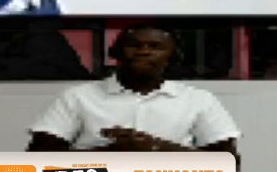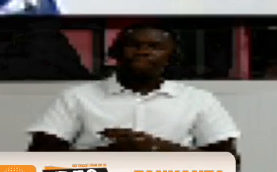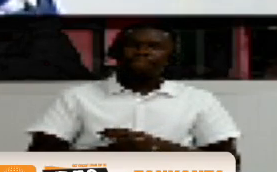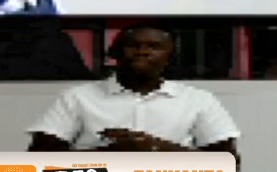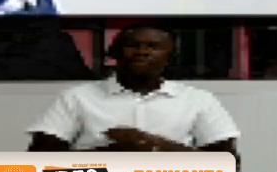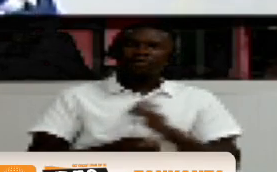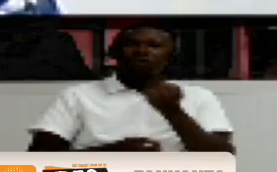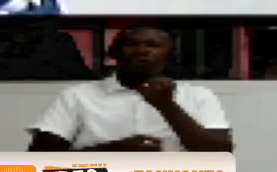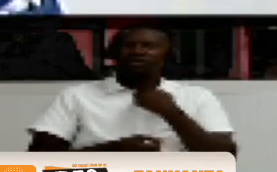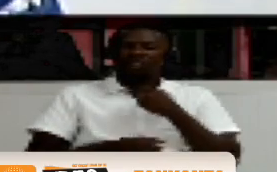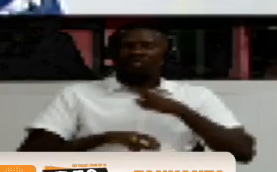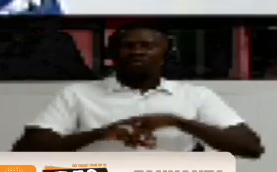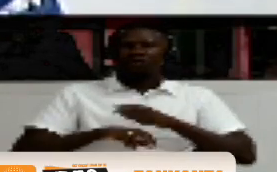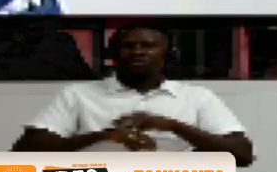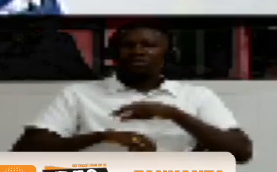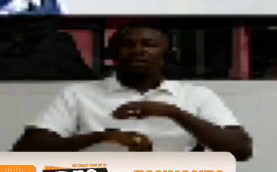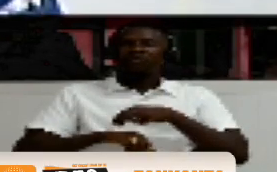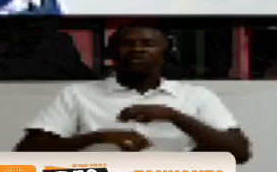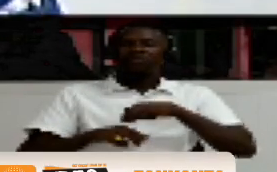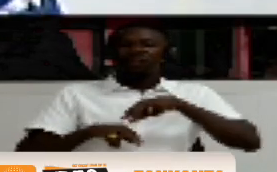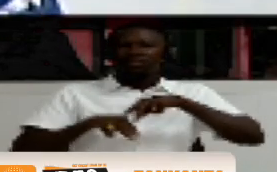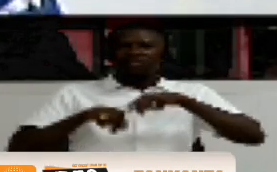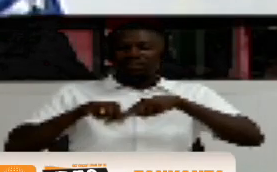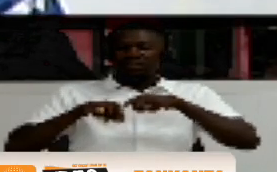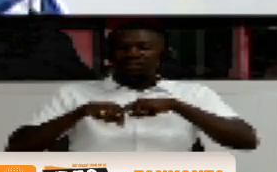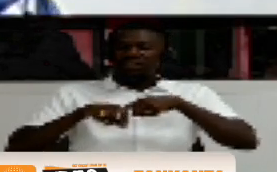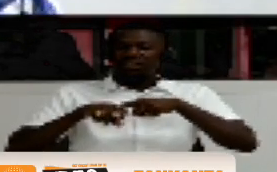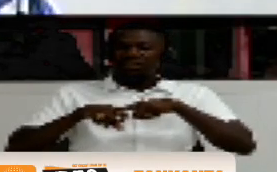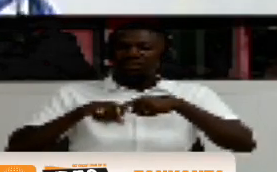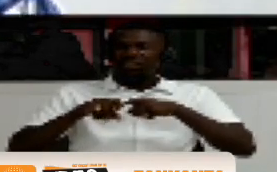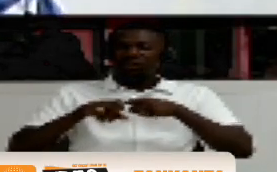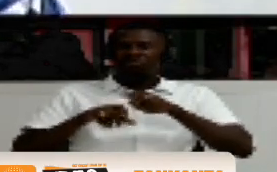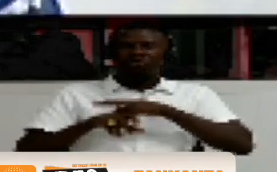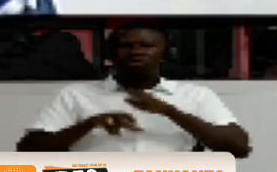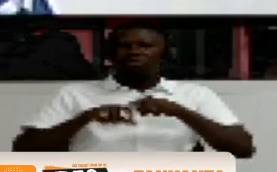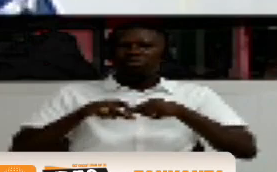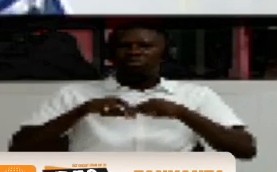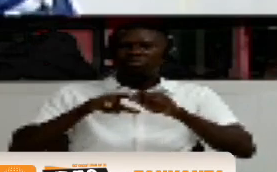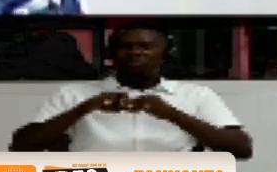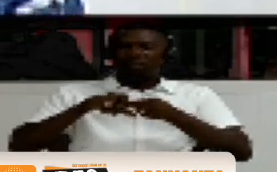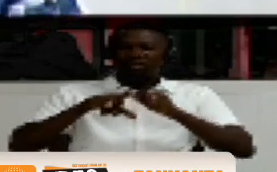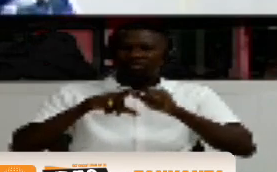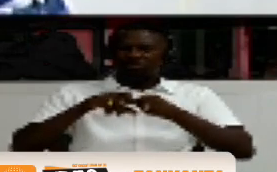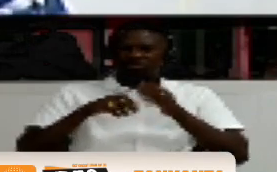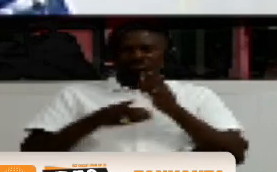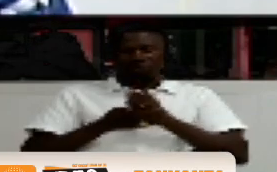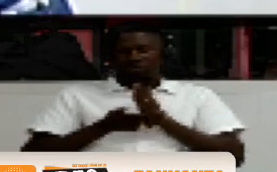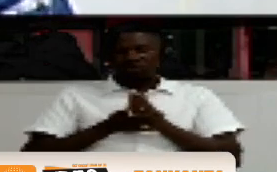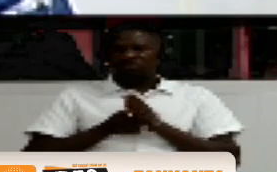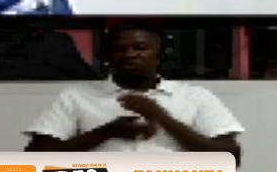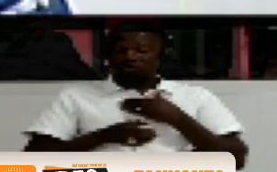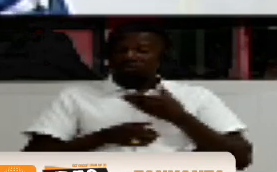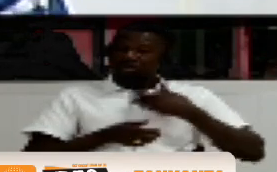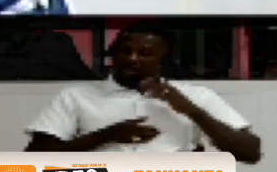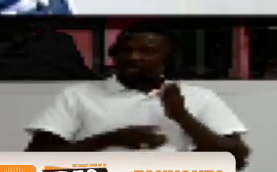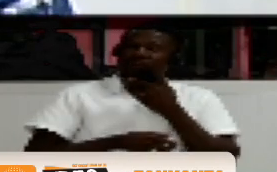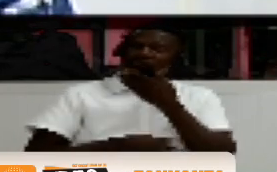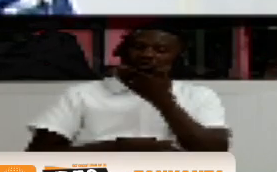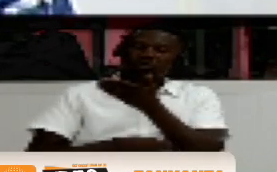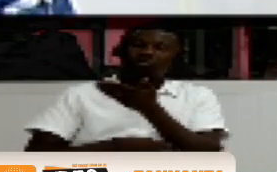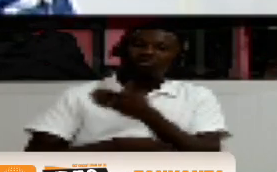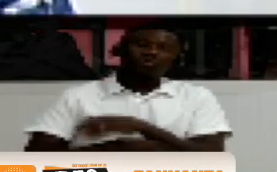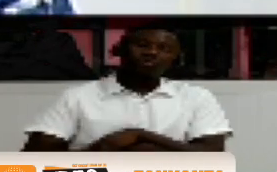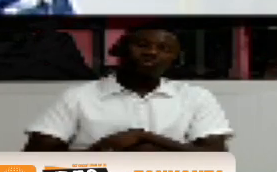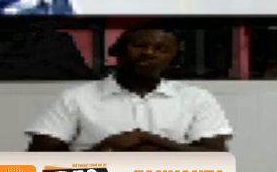Because then my knee was not bending completely, so I have to go